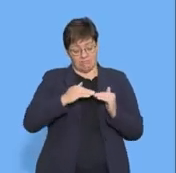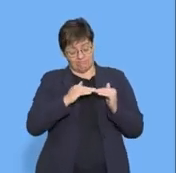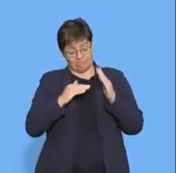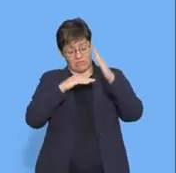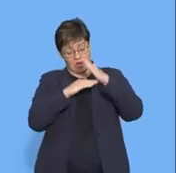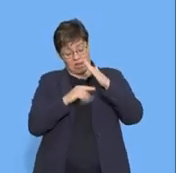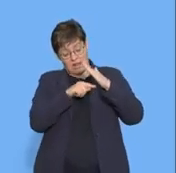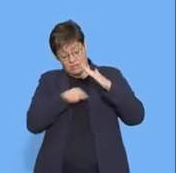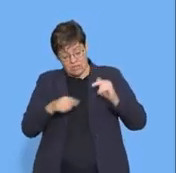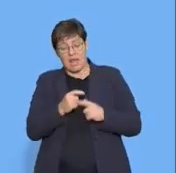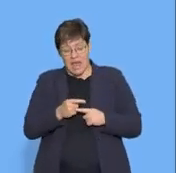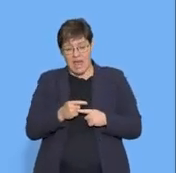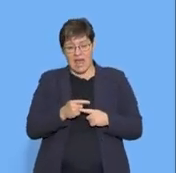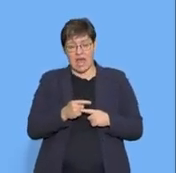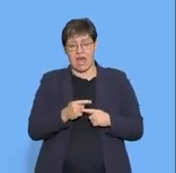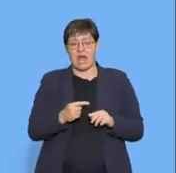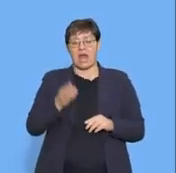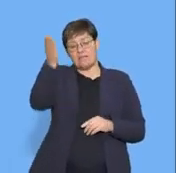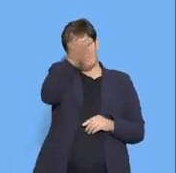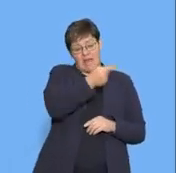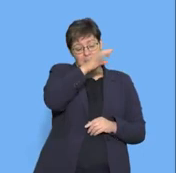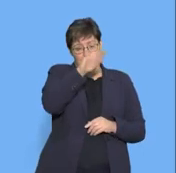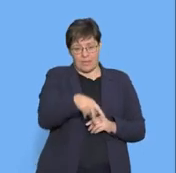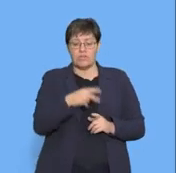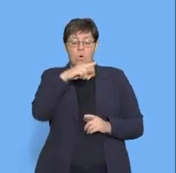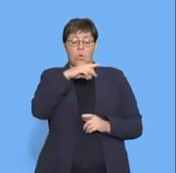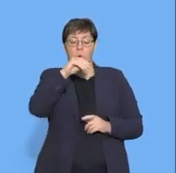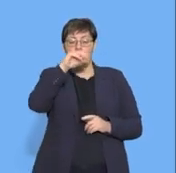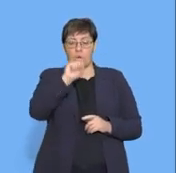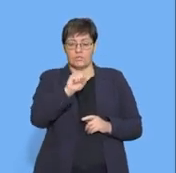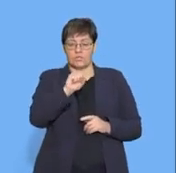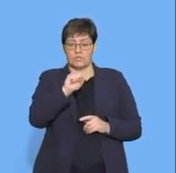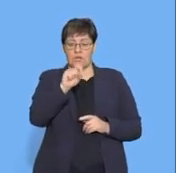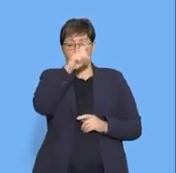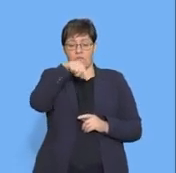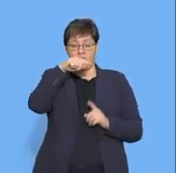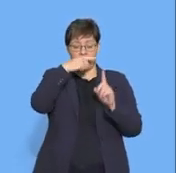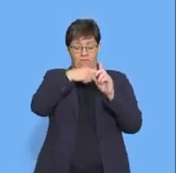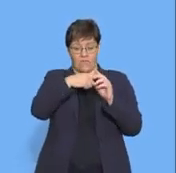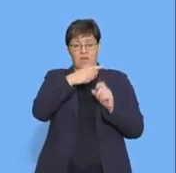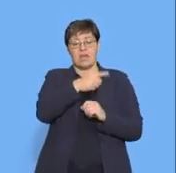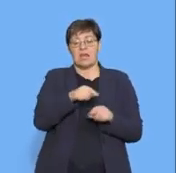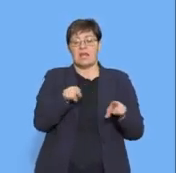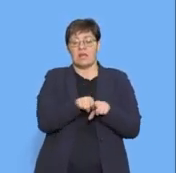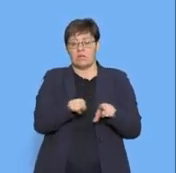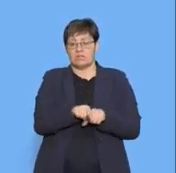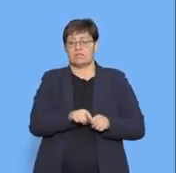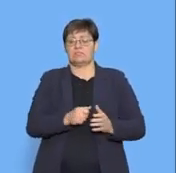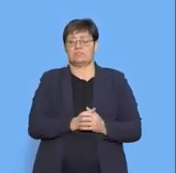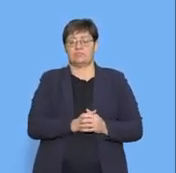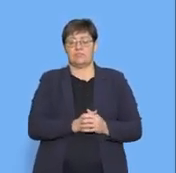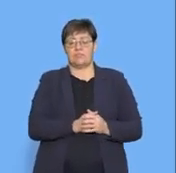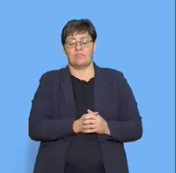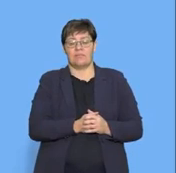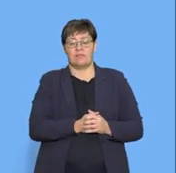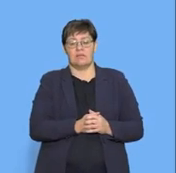we're going to end up using cos, because cos of phi will be x over this length here, which